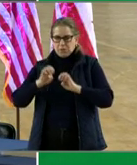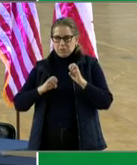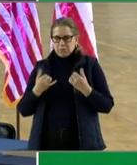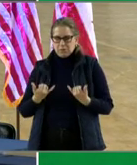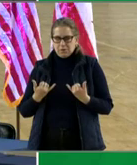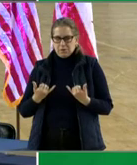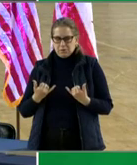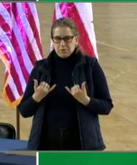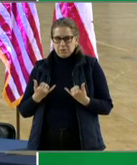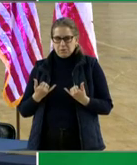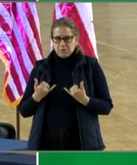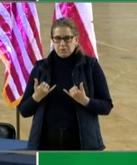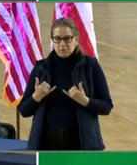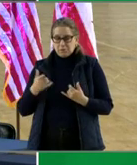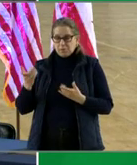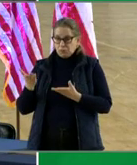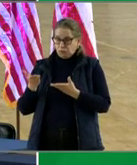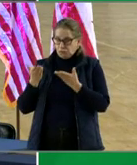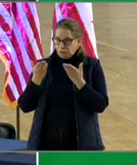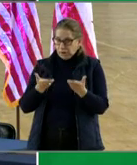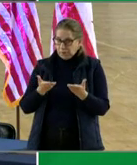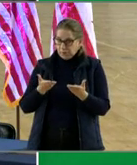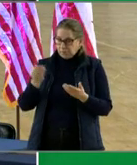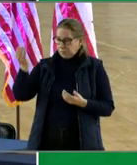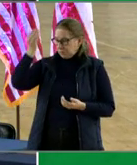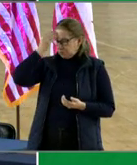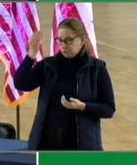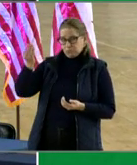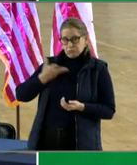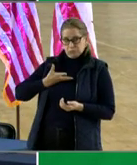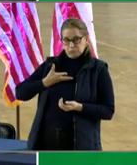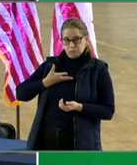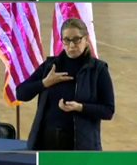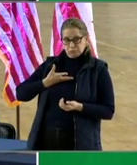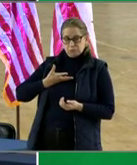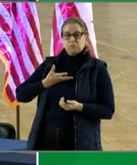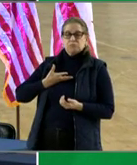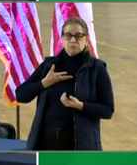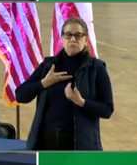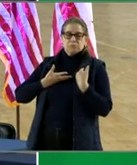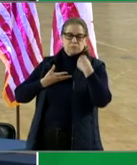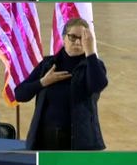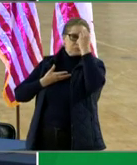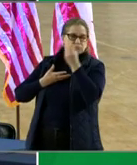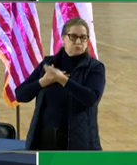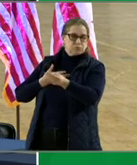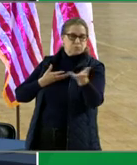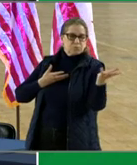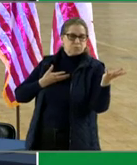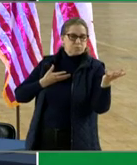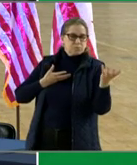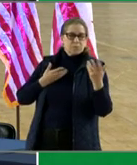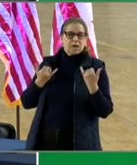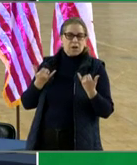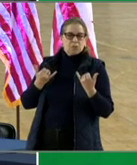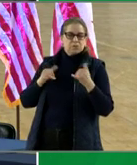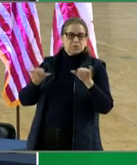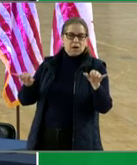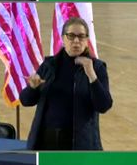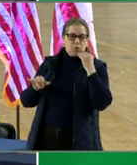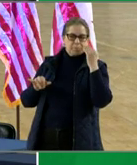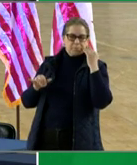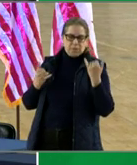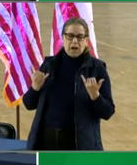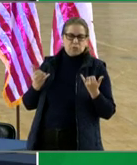DOH has a recommendation, if necessary, we'll change it. Our recommendation is that you stay at home. And then can I ask